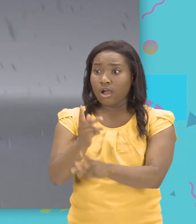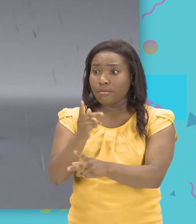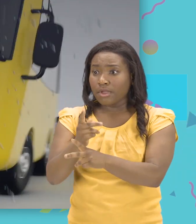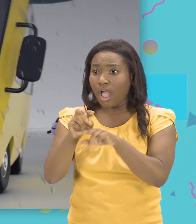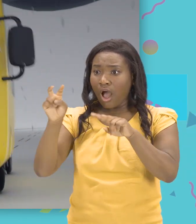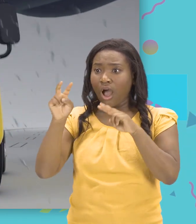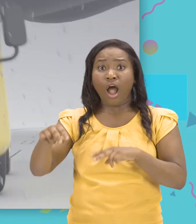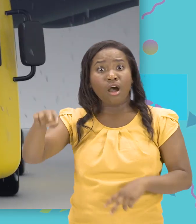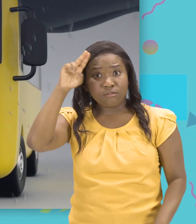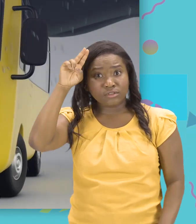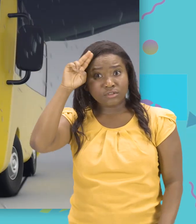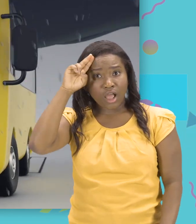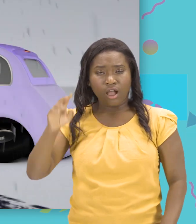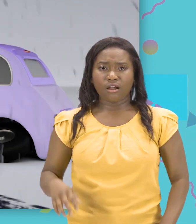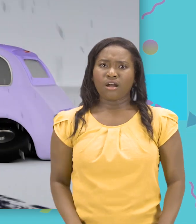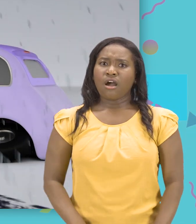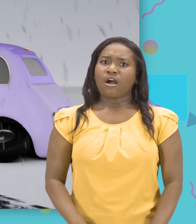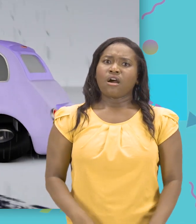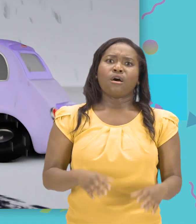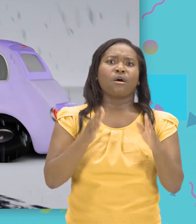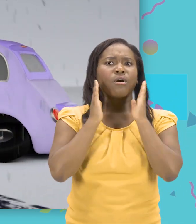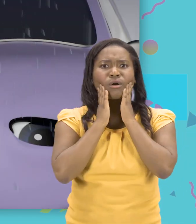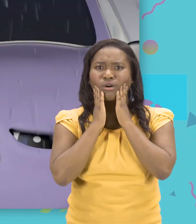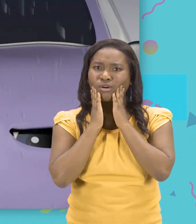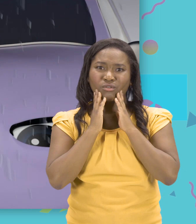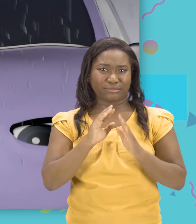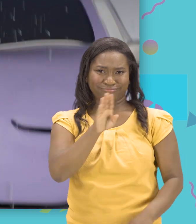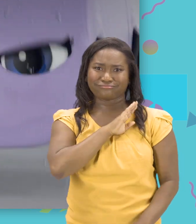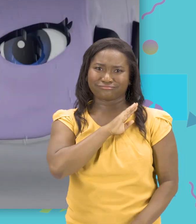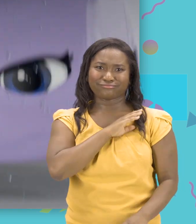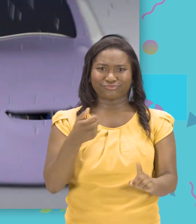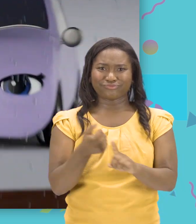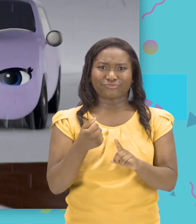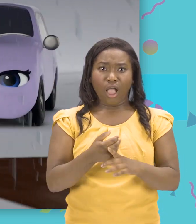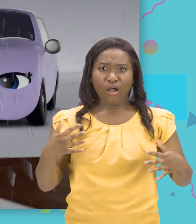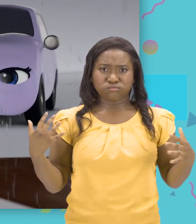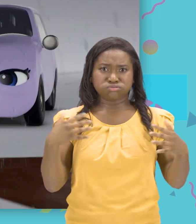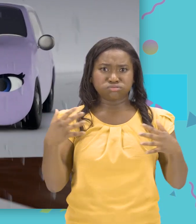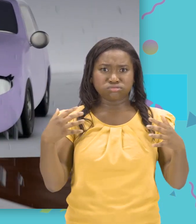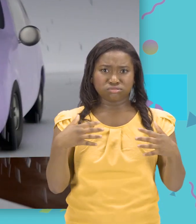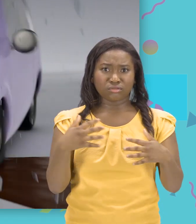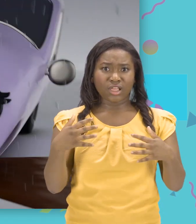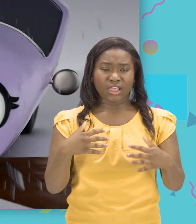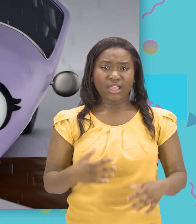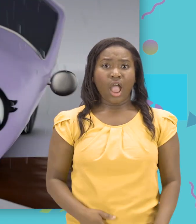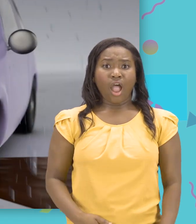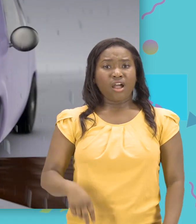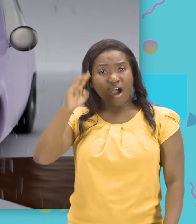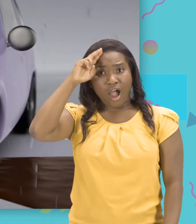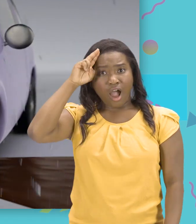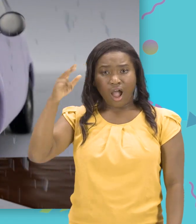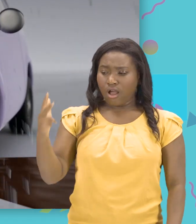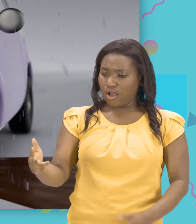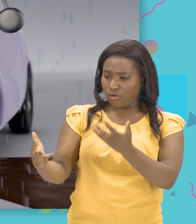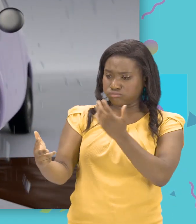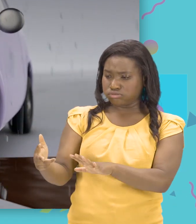look out for Scout, Buster. Oh, dear. Buster is so scared of the thunderstorm, he has left Scout behind in the